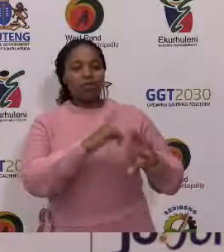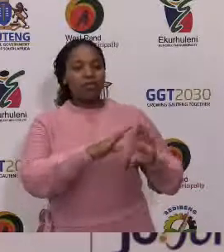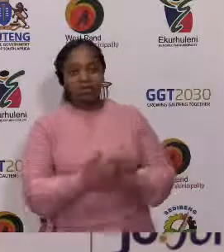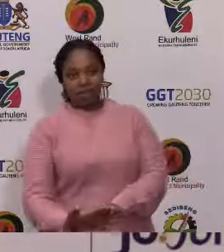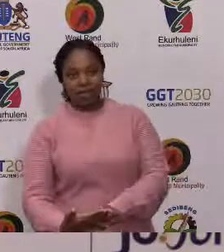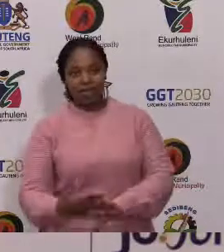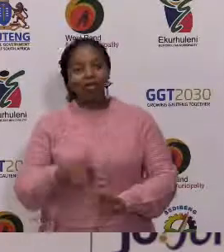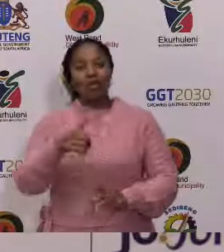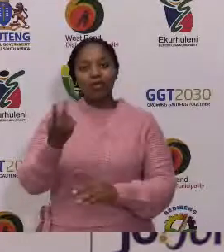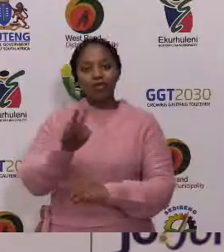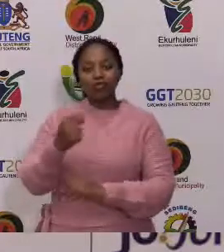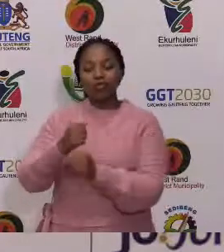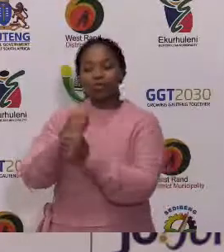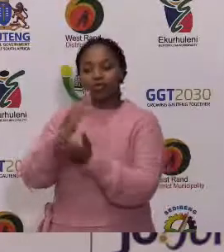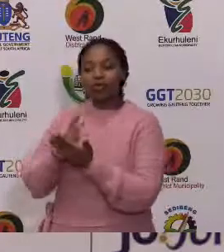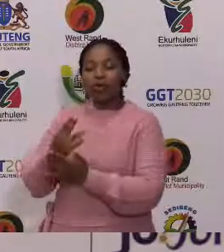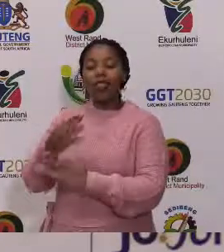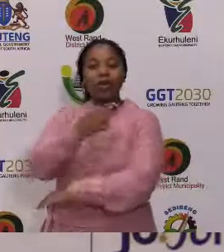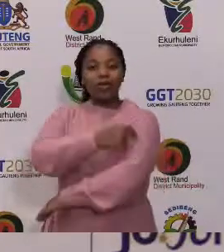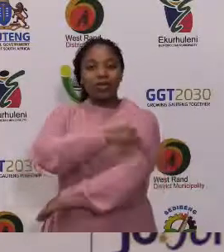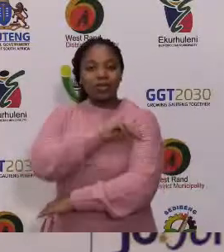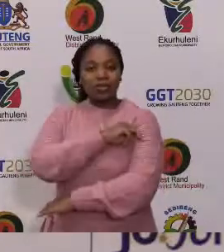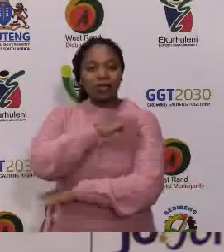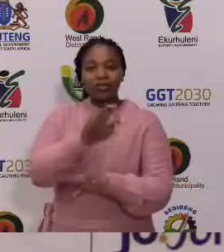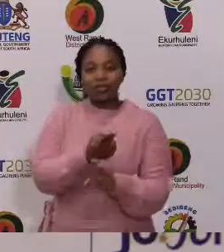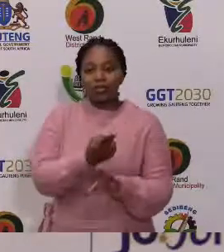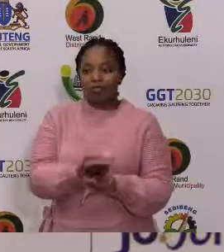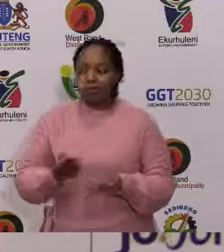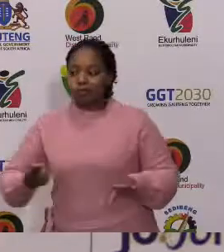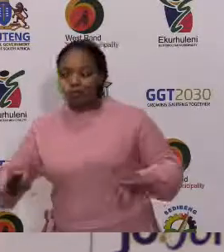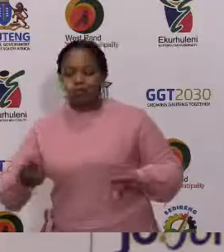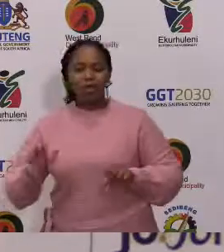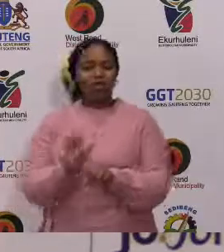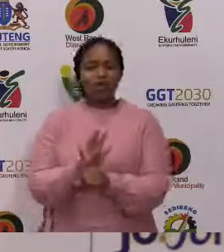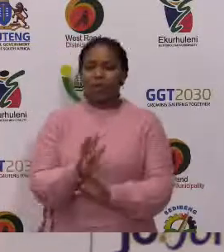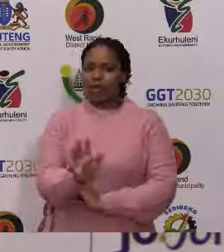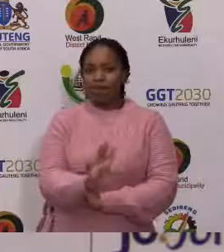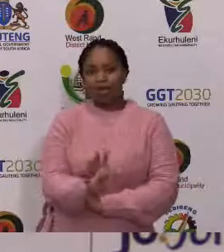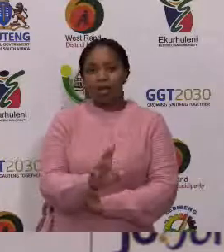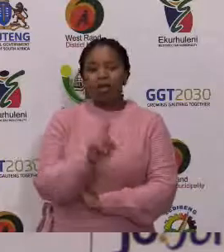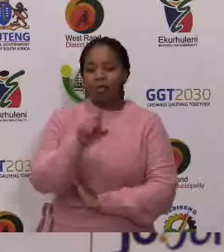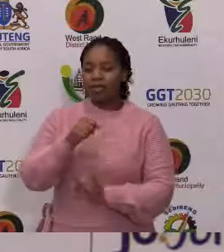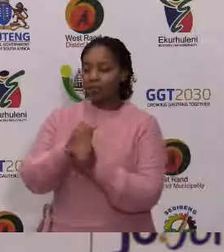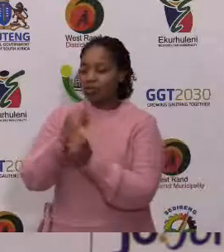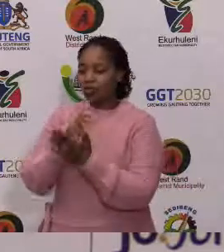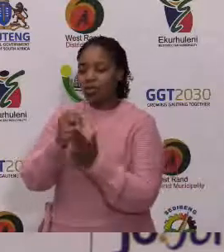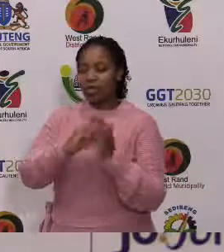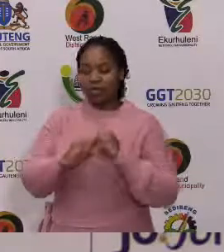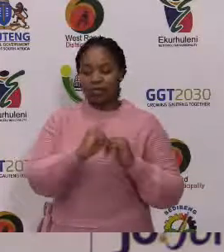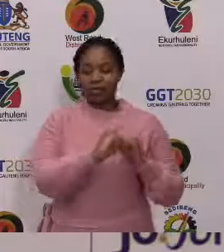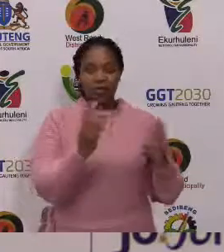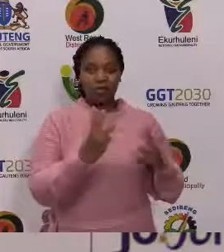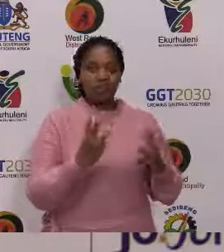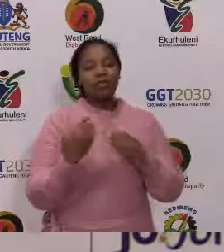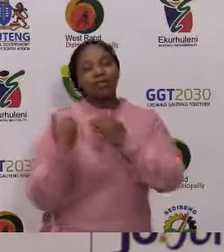our hospitals from being overwhelmed. And the way to do that is to vaccinate high-risk individuals. Thank you for your attention.